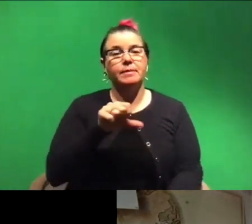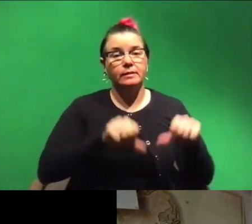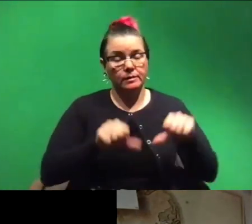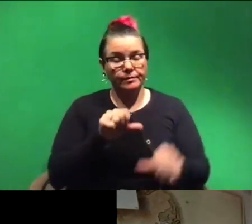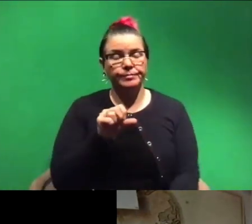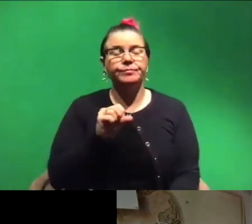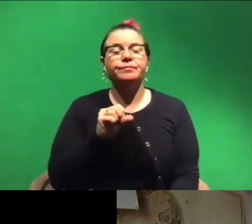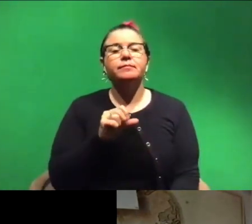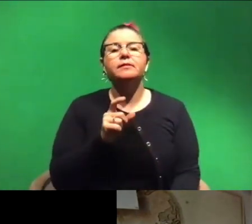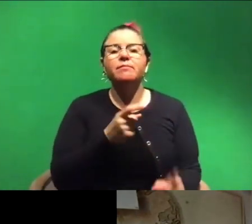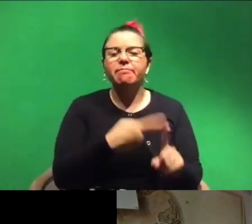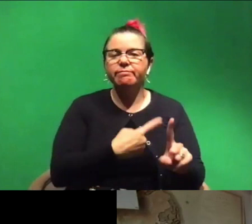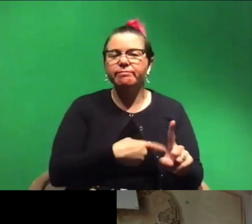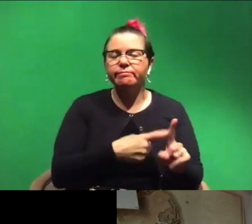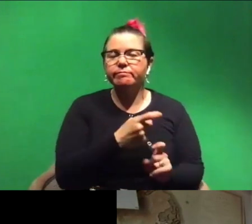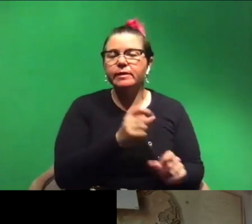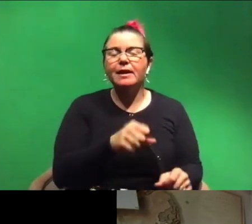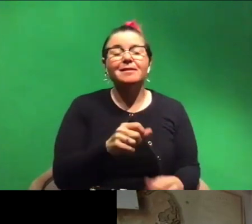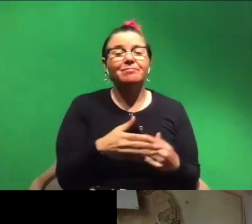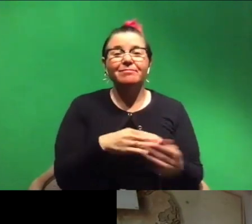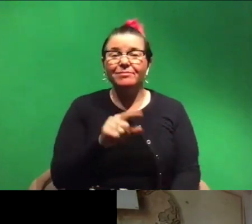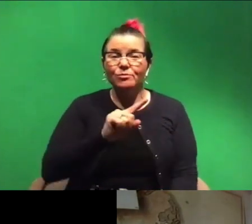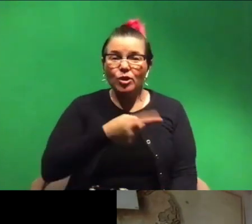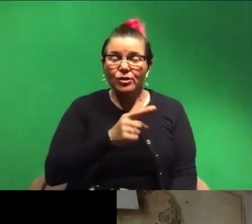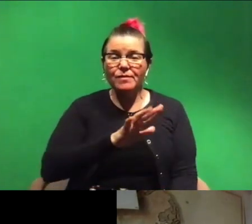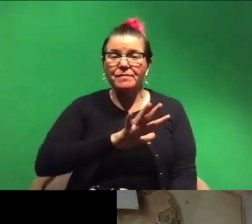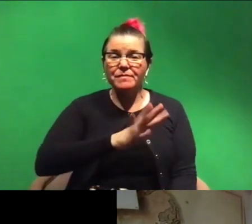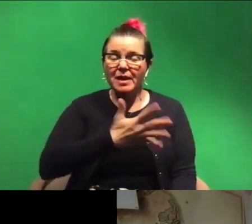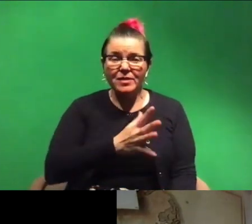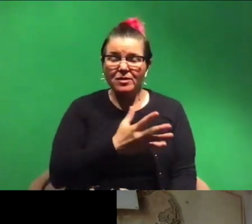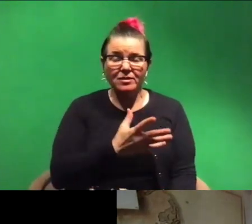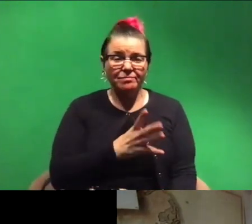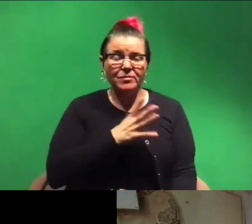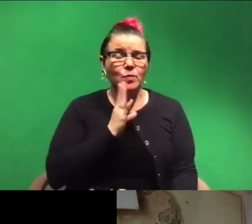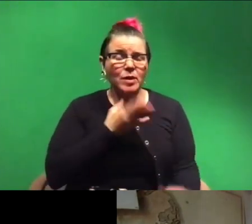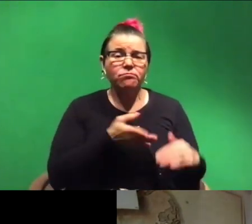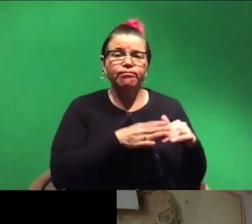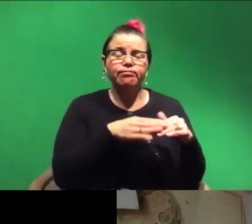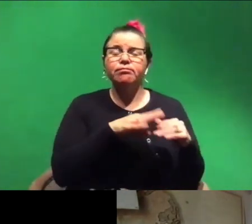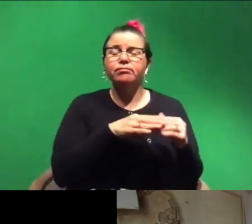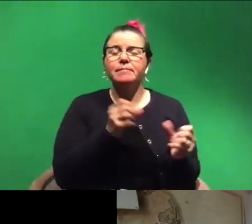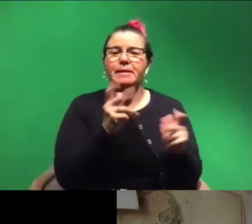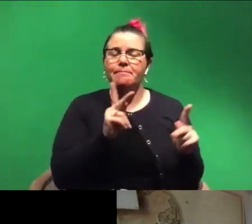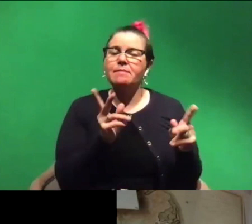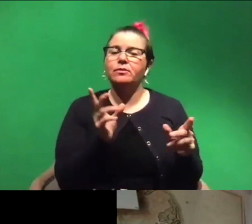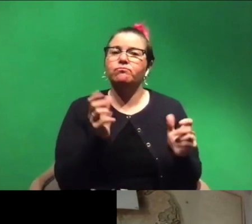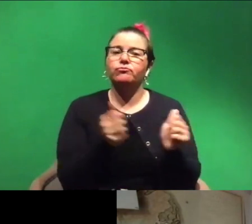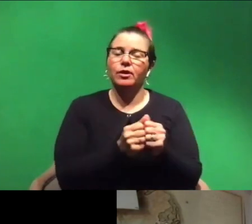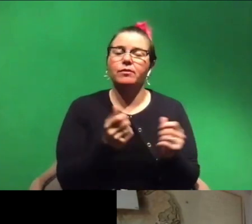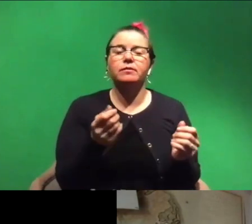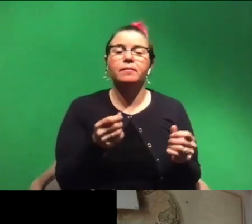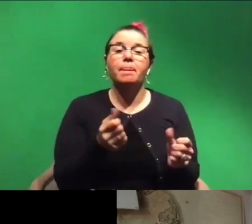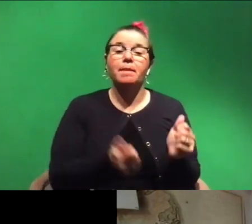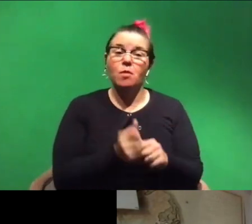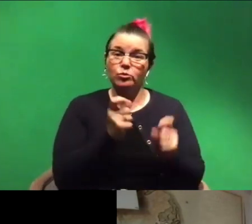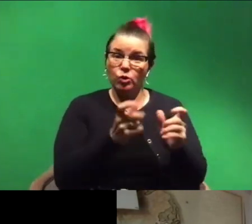patreon.com/SkypeAScientist and give a monthly donation. Even like $1, $5 a month really adds up when many people band together. And most of our donors that keep